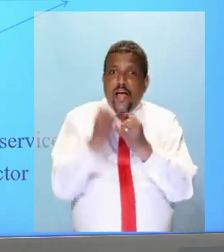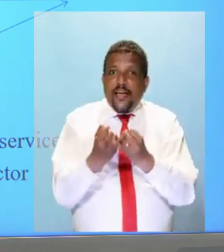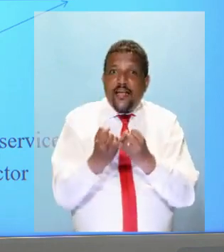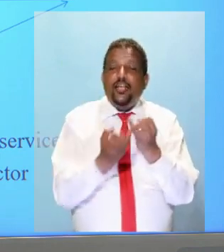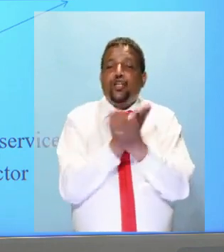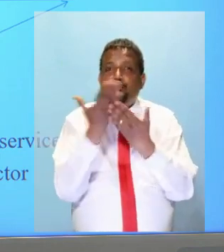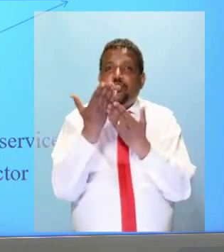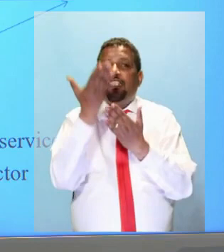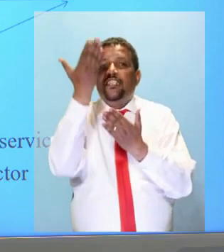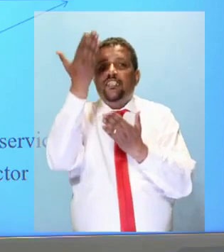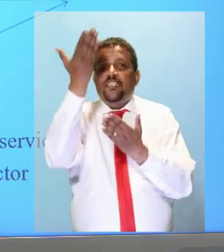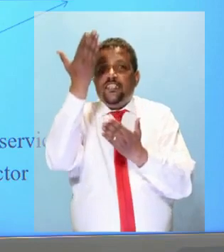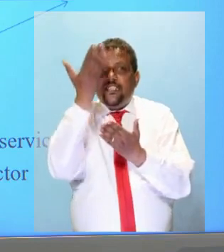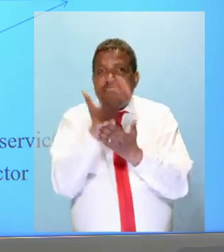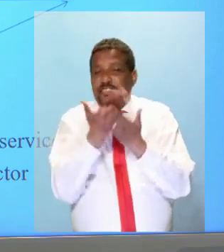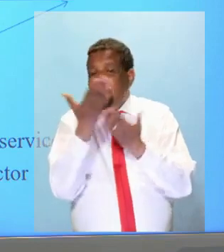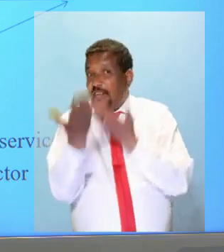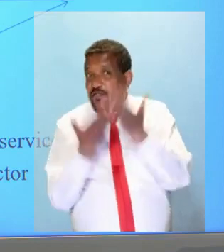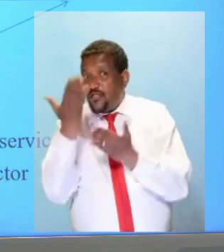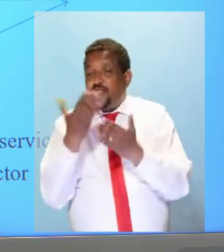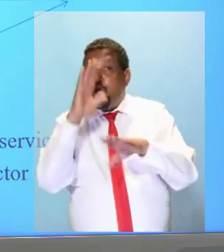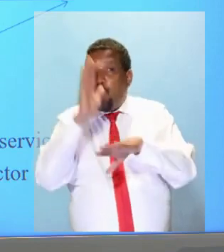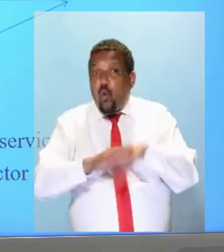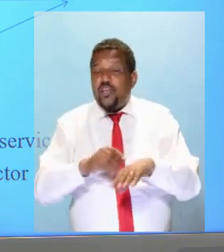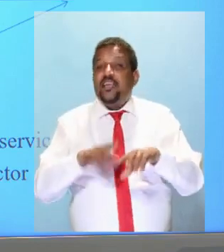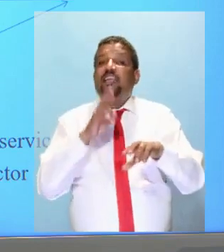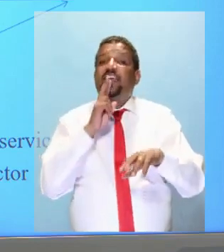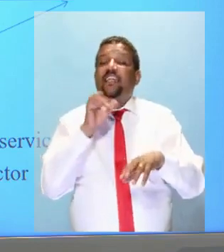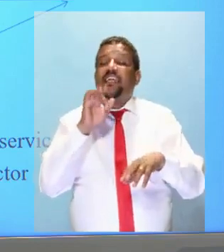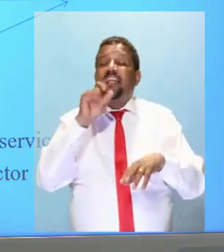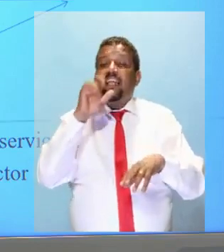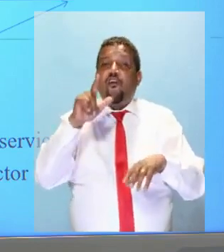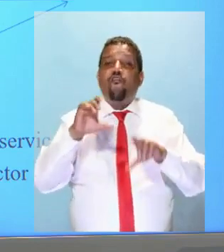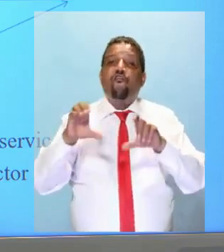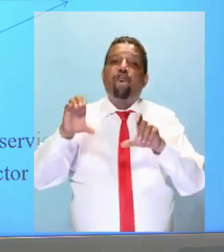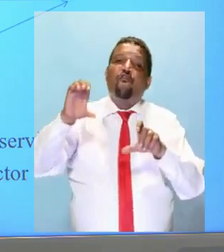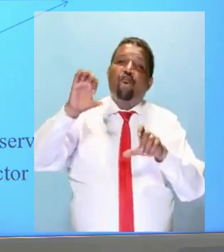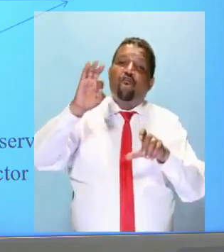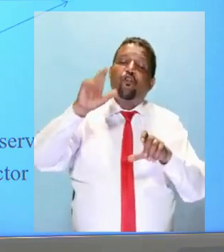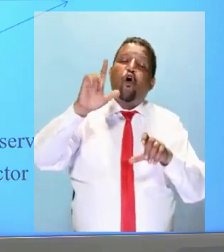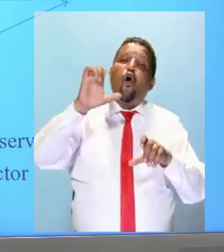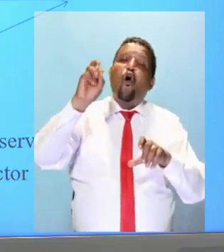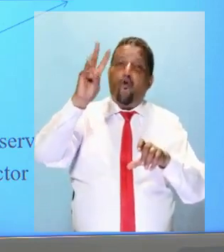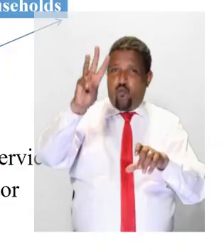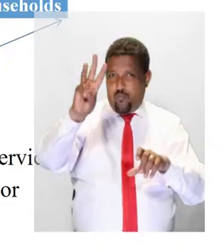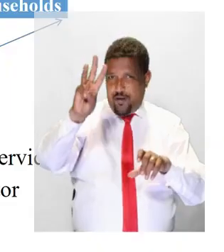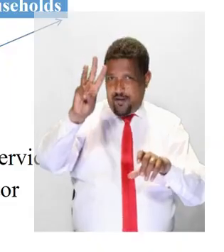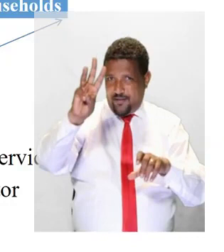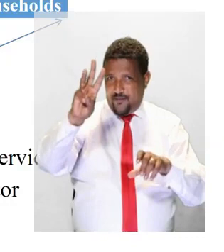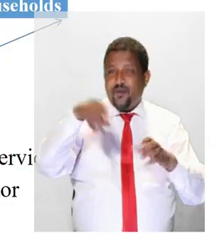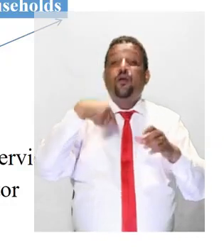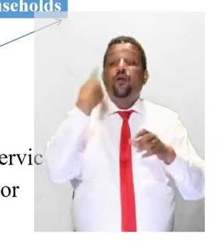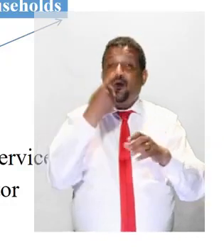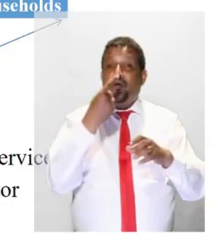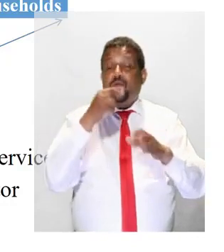flow. When we see the money flow, when households supply